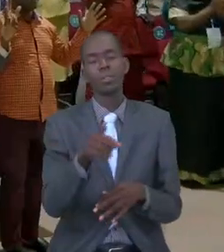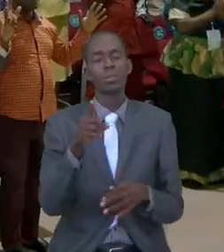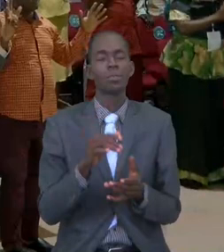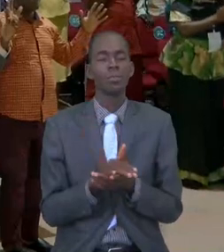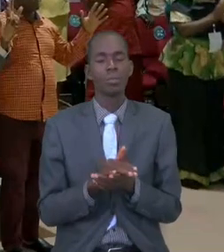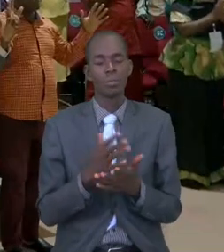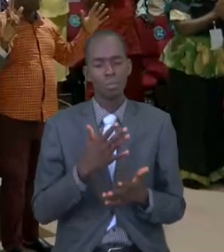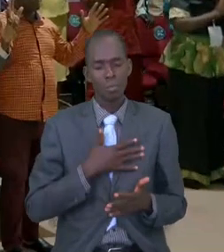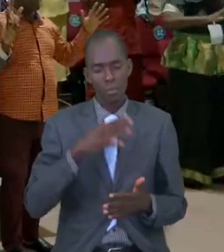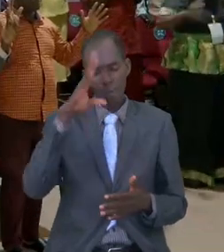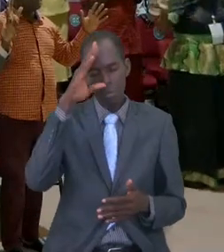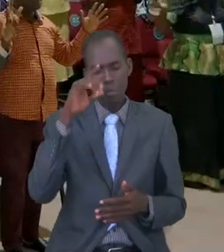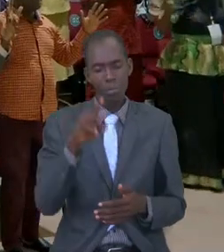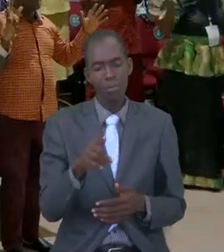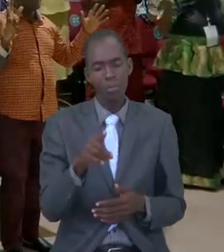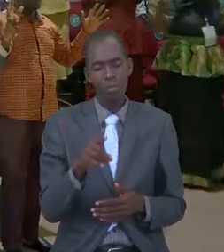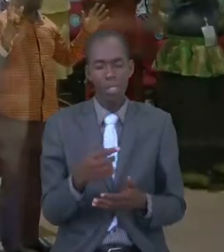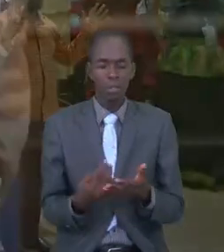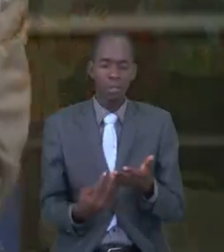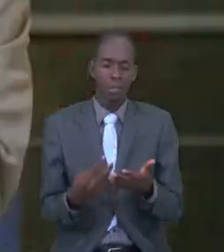Brother, arise.